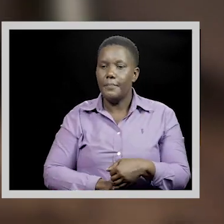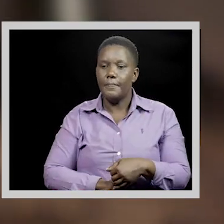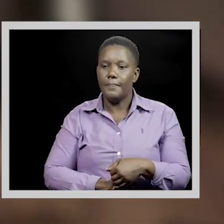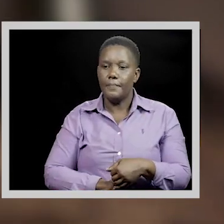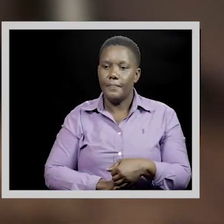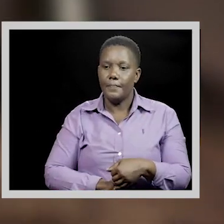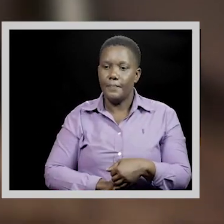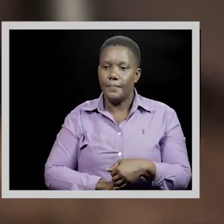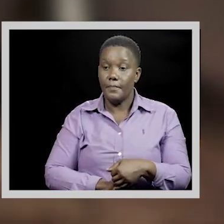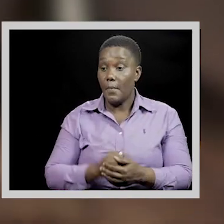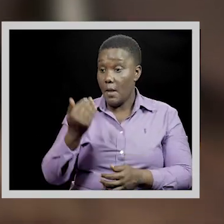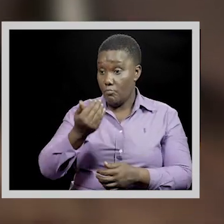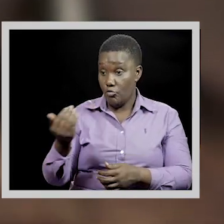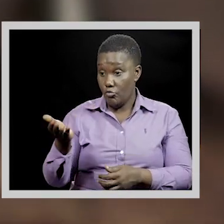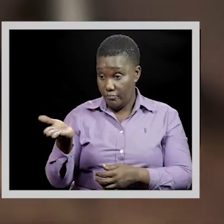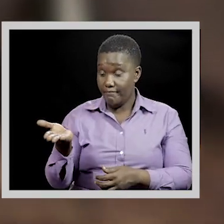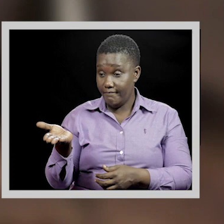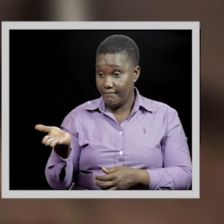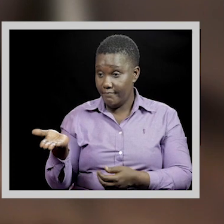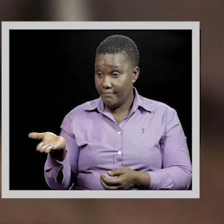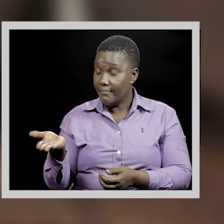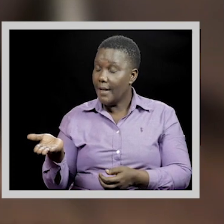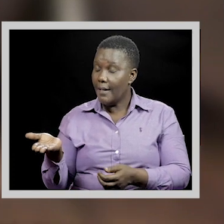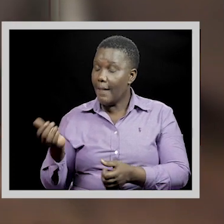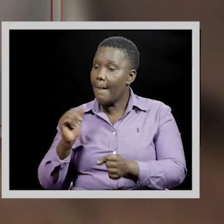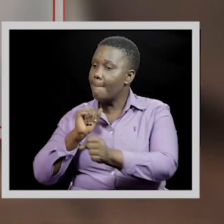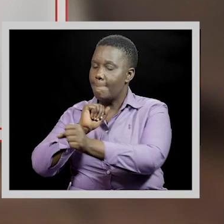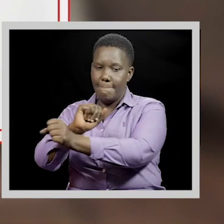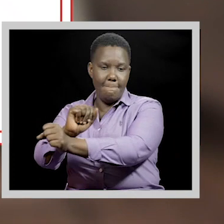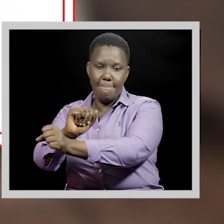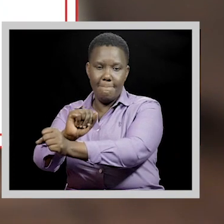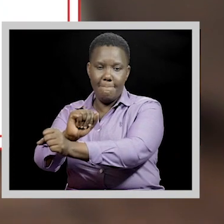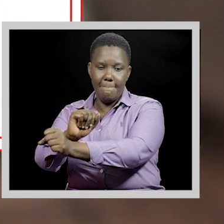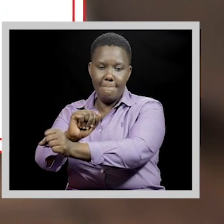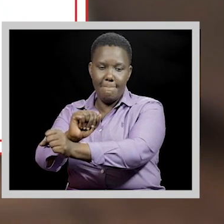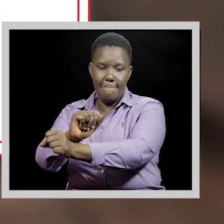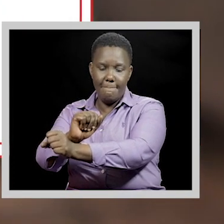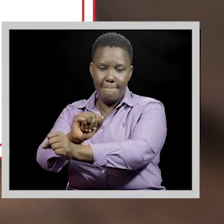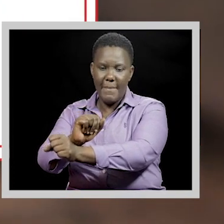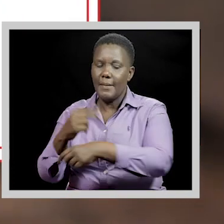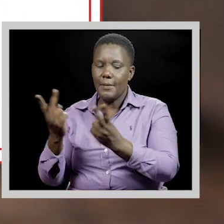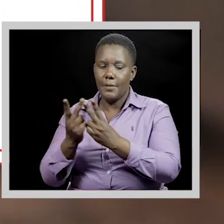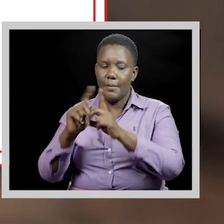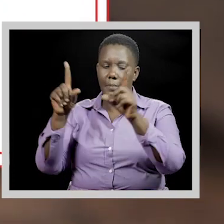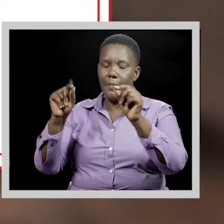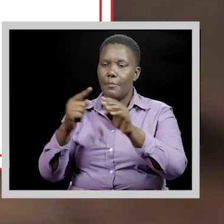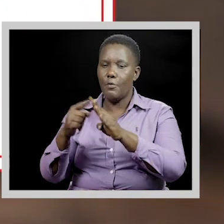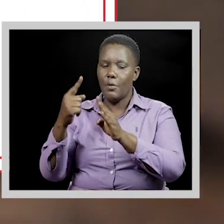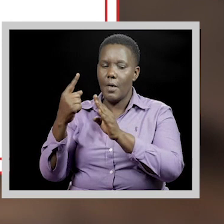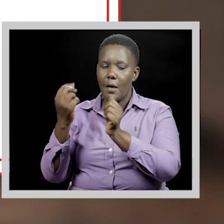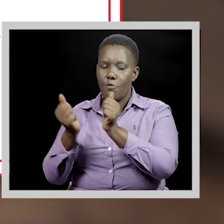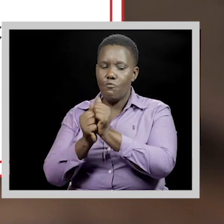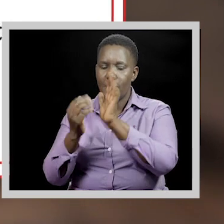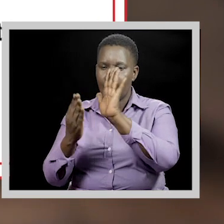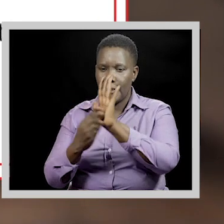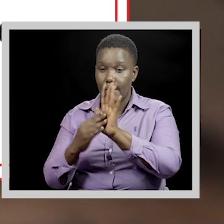A child shall not be sentenced to imprisonment. Section 119, subsection 1 of the Law